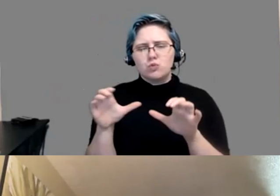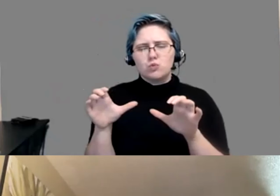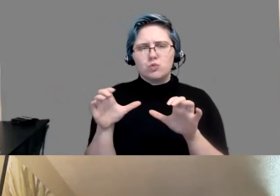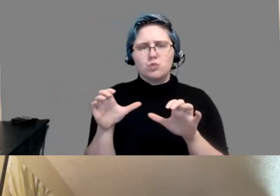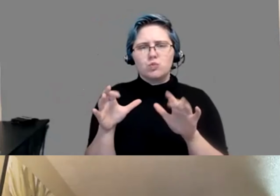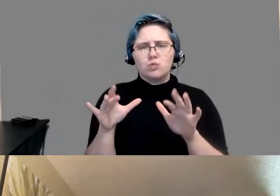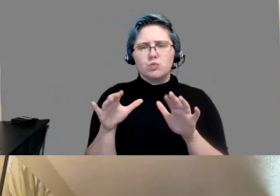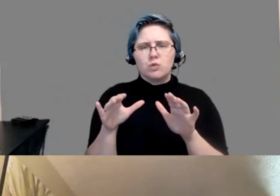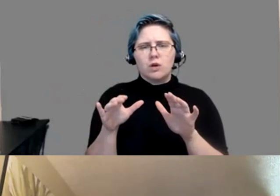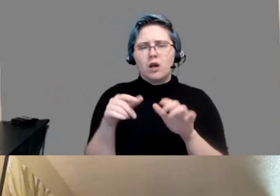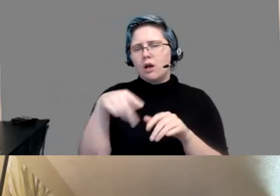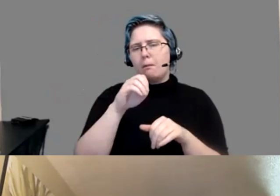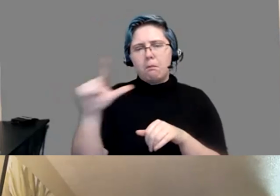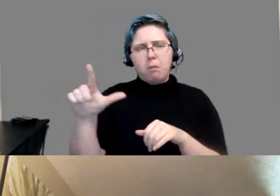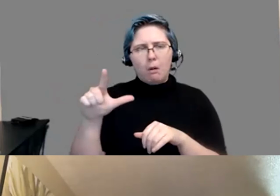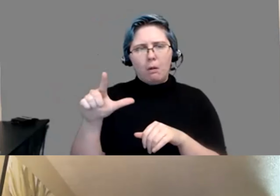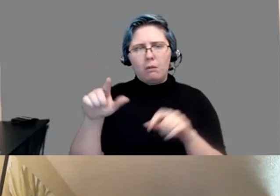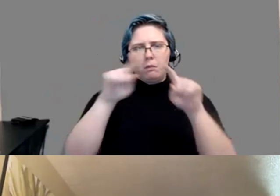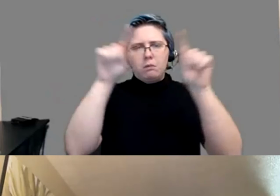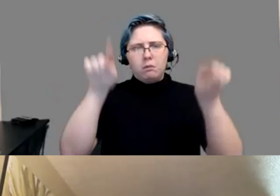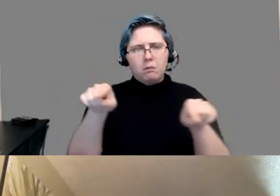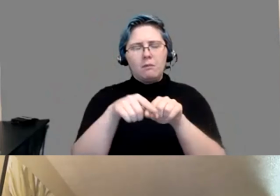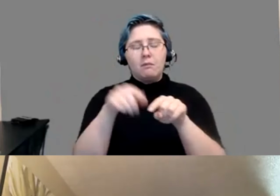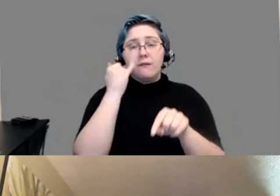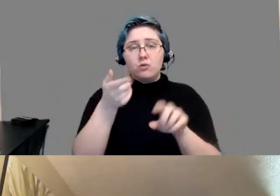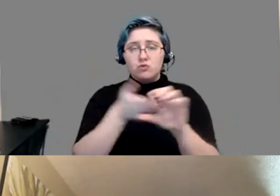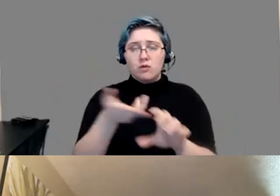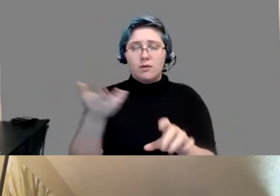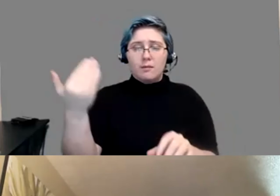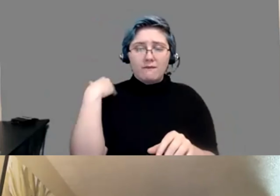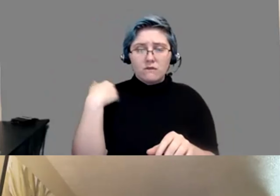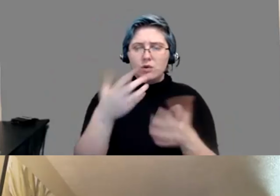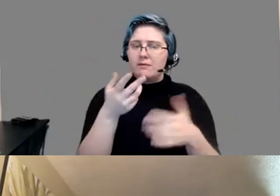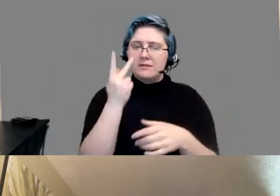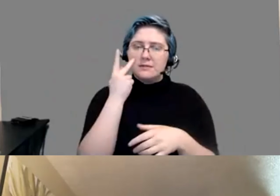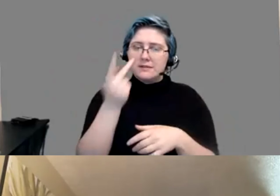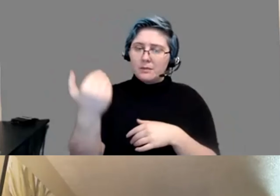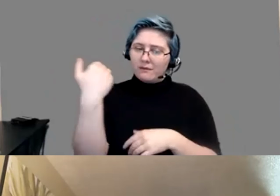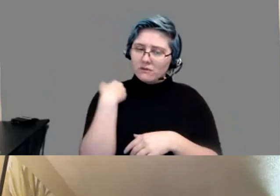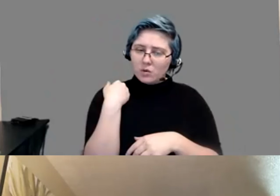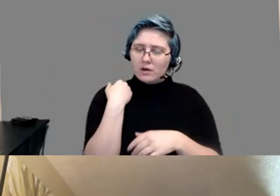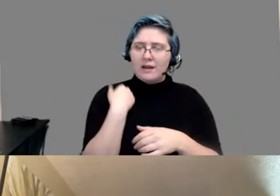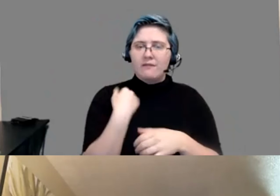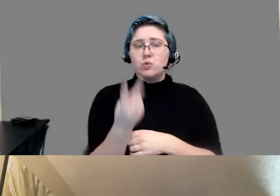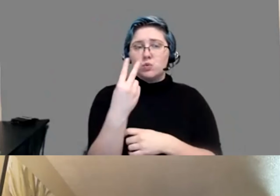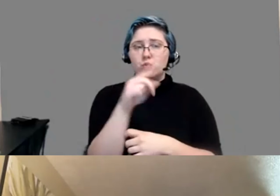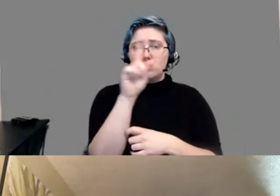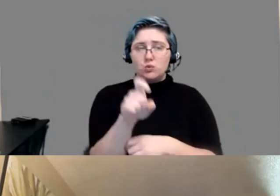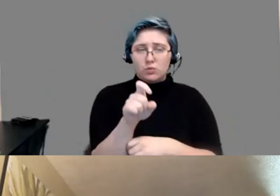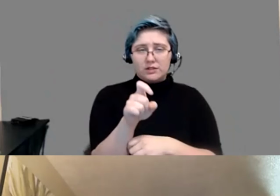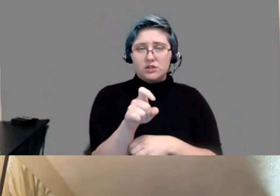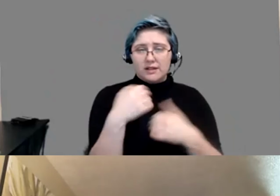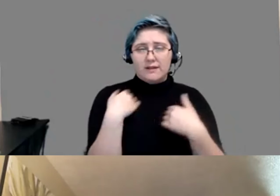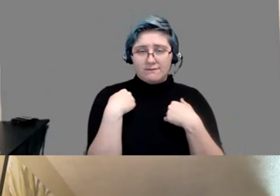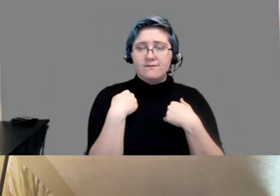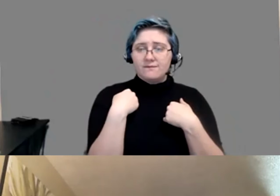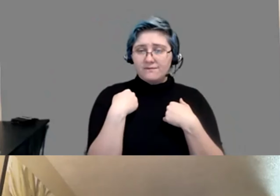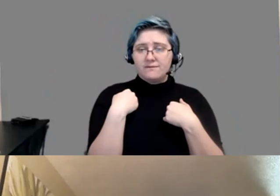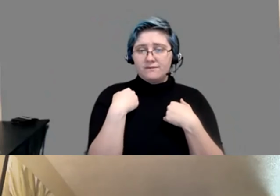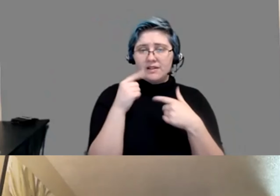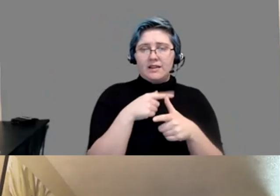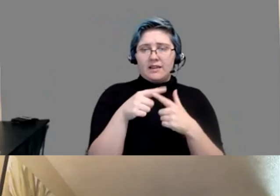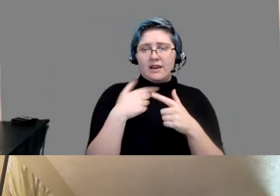a poll question. So if you've joined us on previous events, you may have seen this one before. There's 2 questions, and then we've